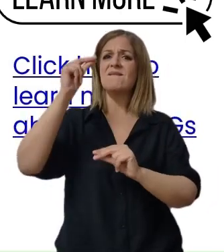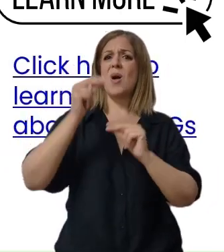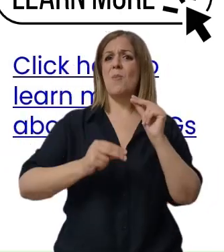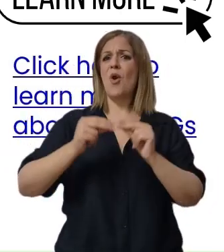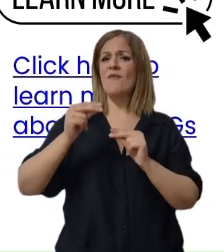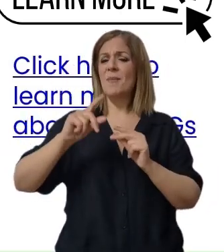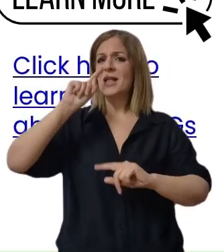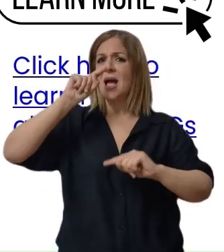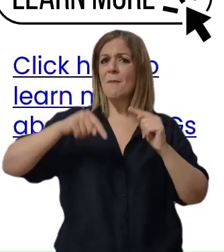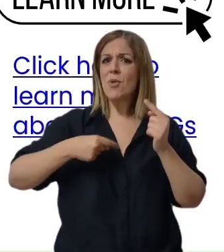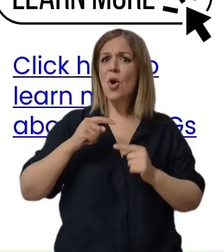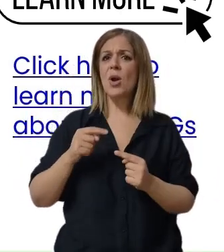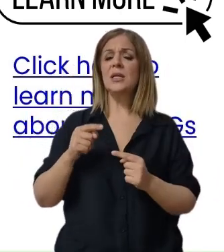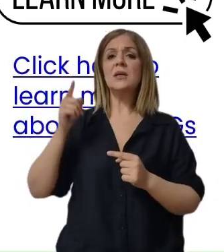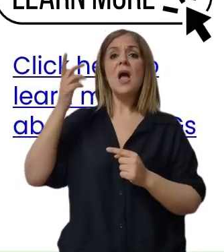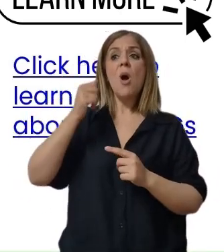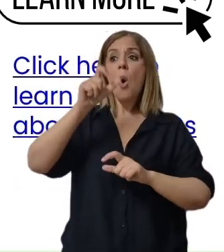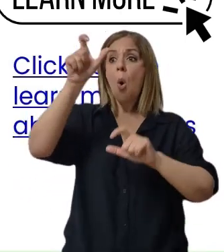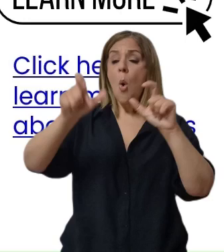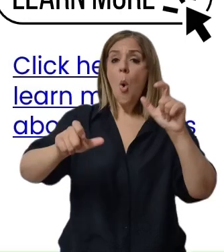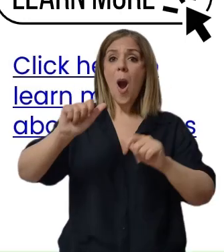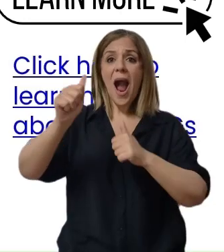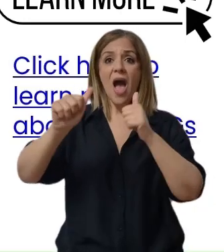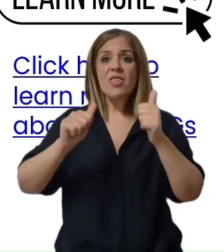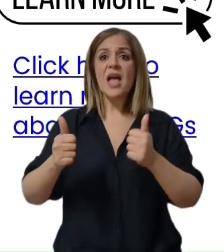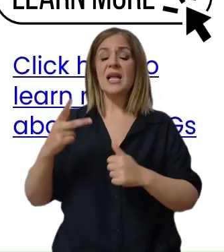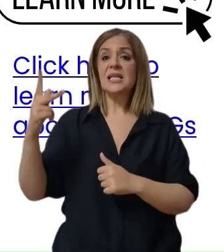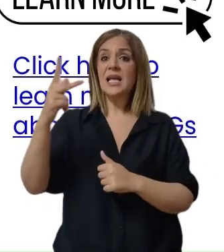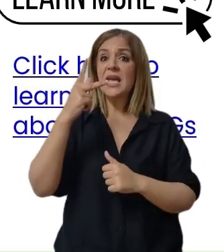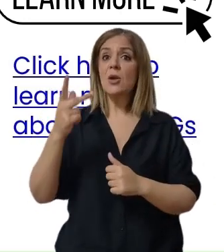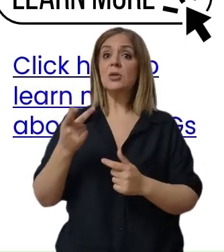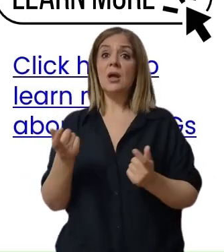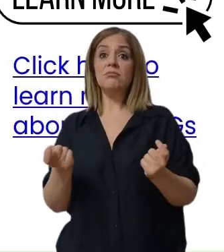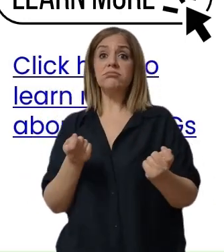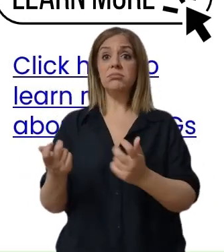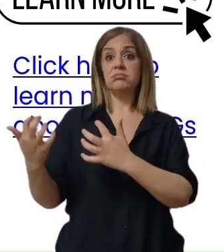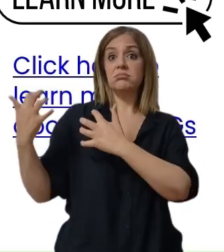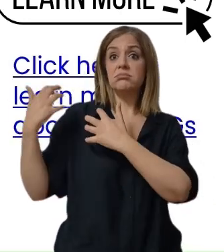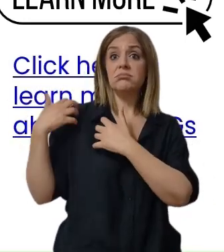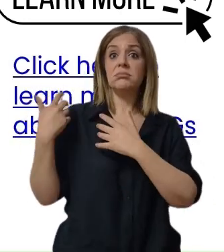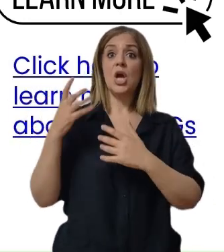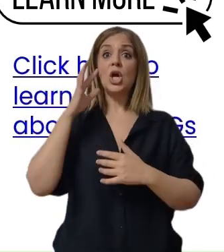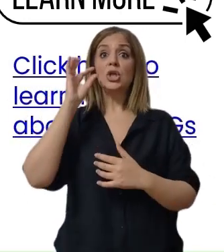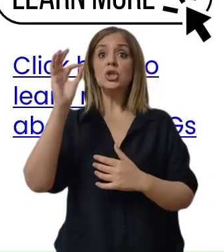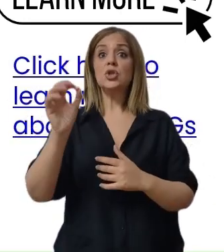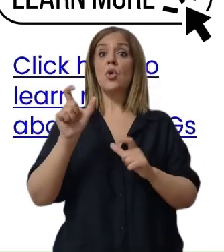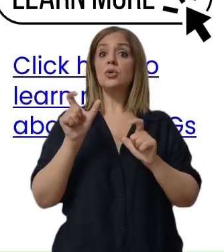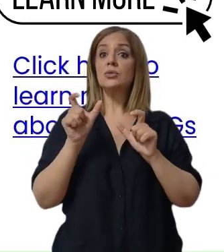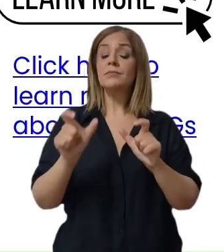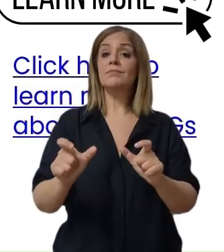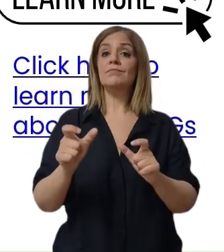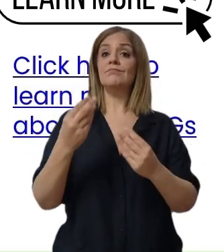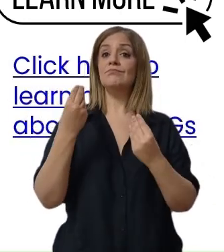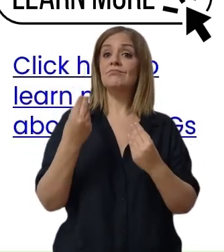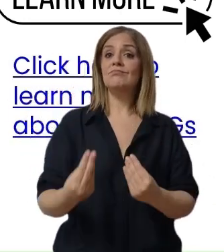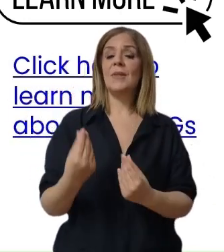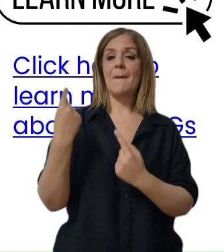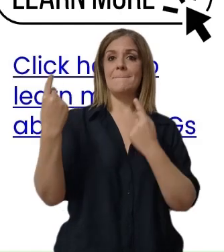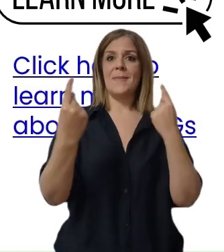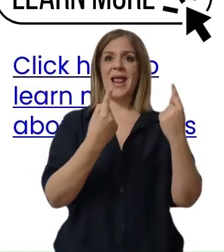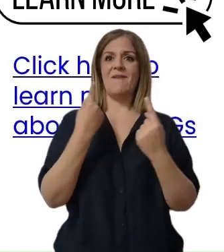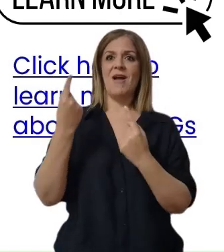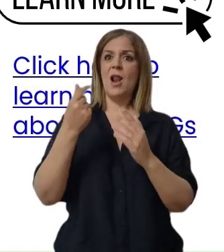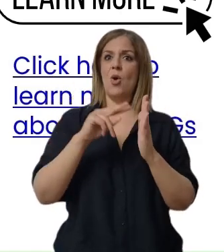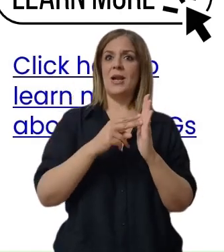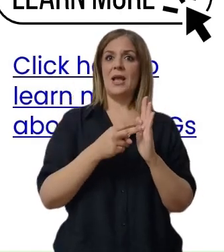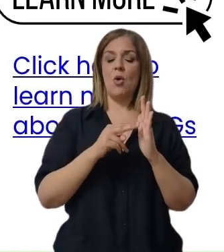countries, communities, and individuals to act responsibly, ensuring a healthy planet, fair societies, and sustainable economies.